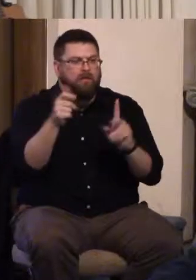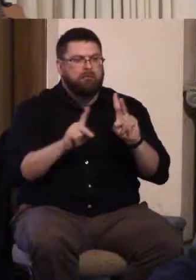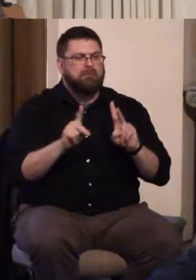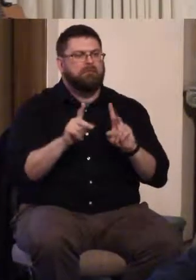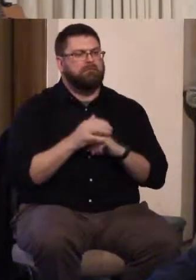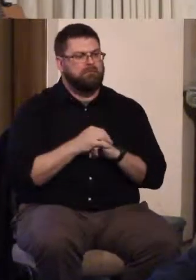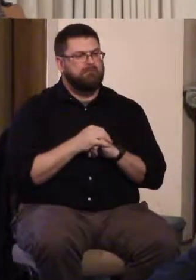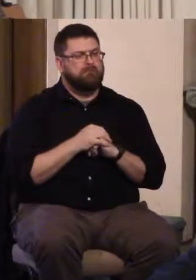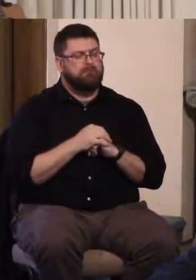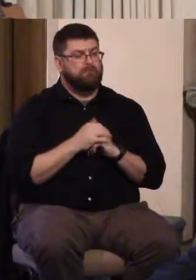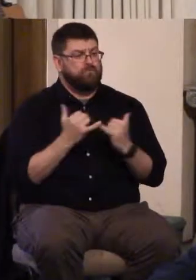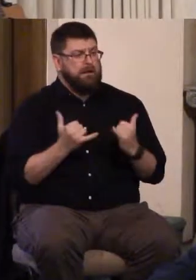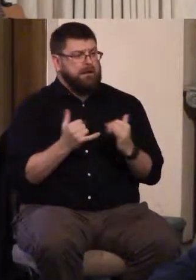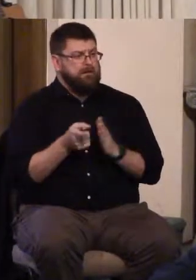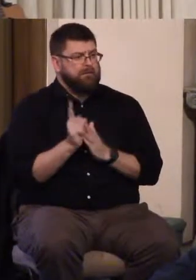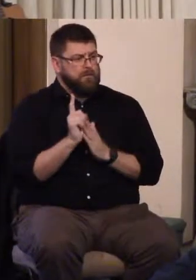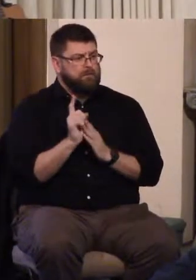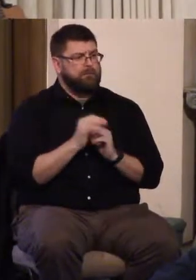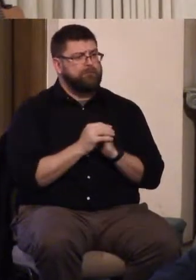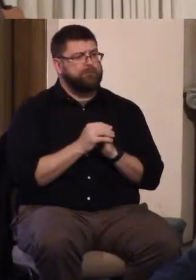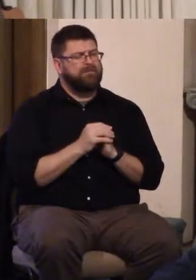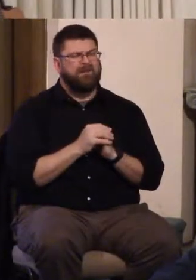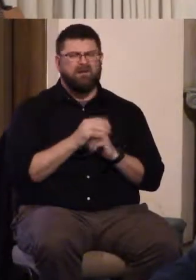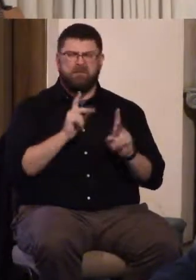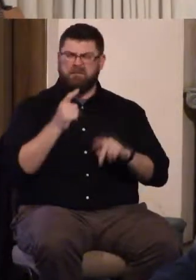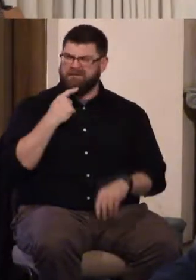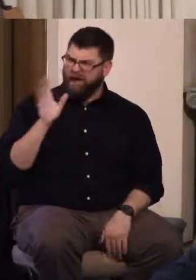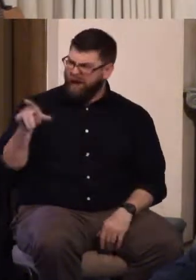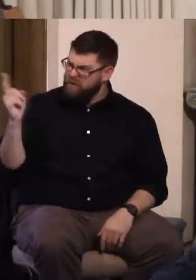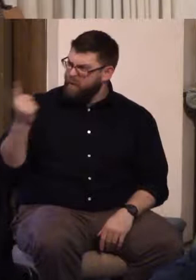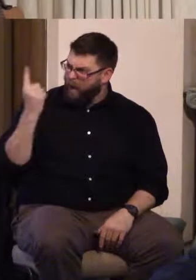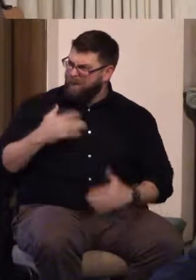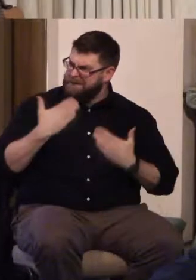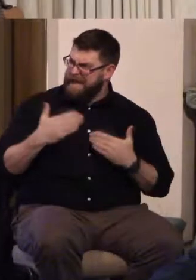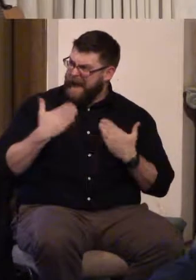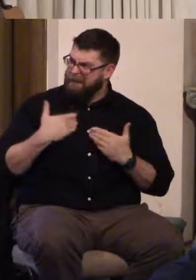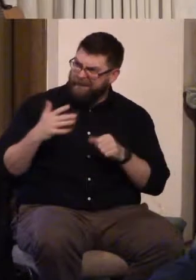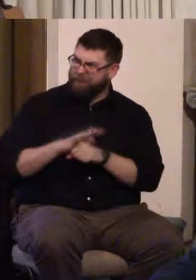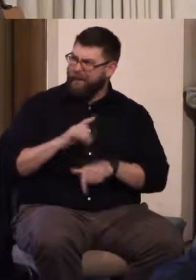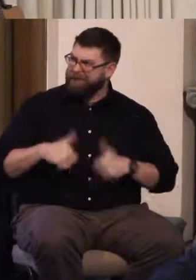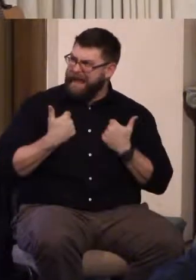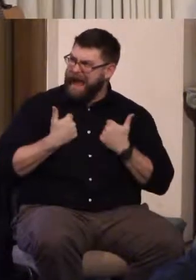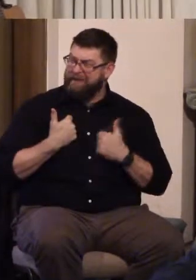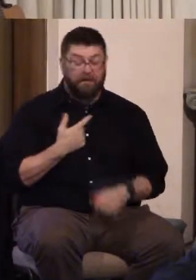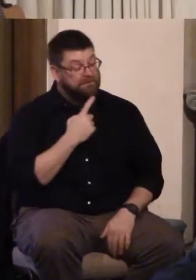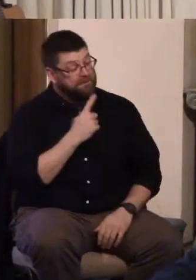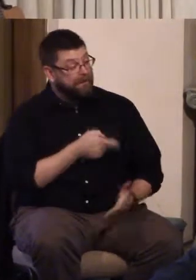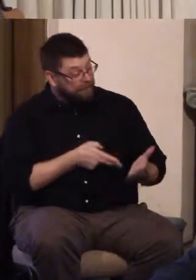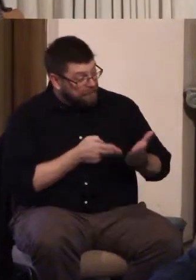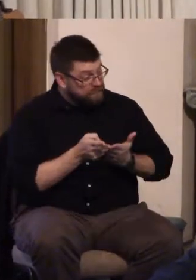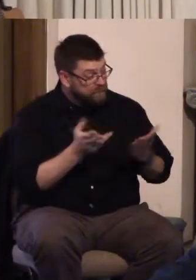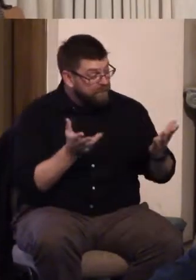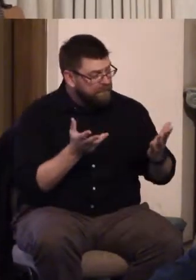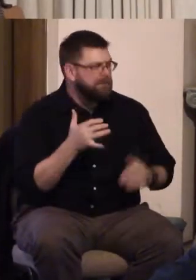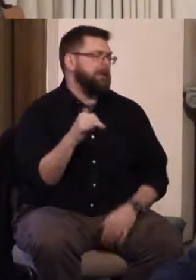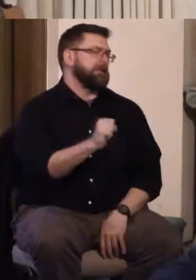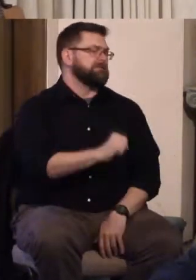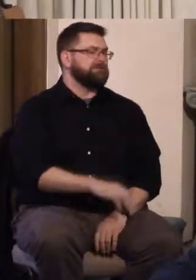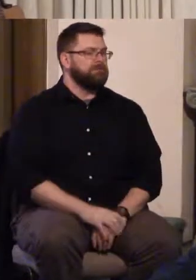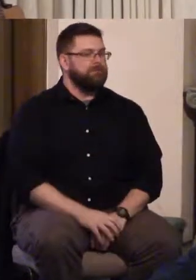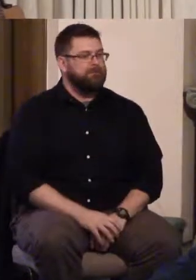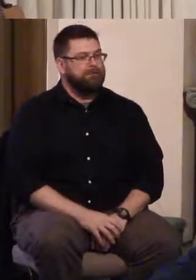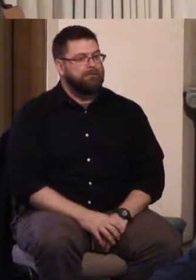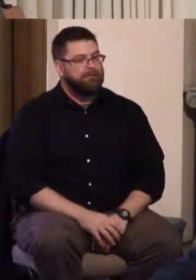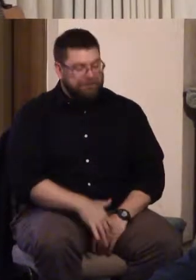moment. You know, I have people say to me all the time, are you always this happy and full of life? And I'm like, the truth is,